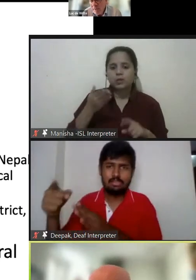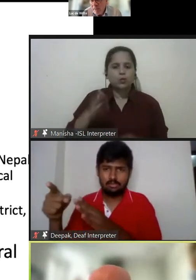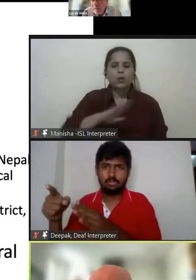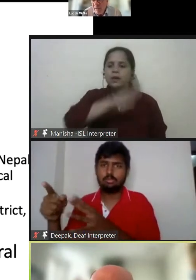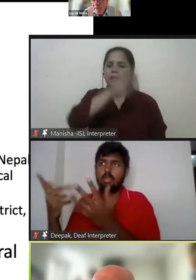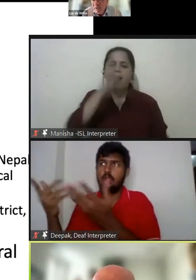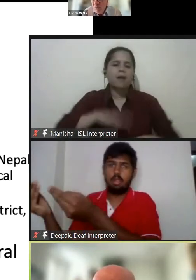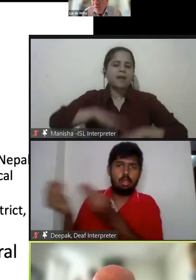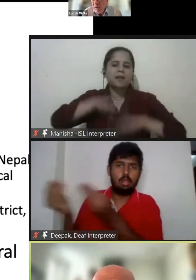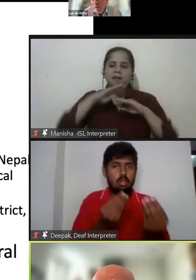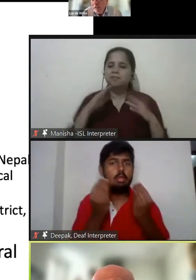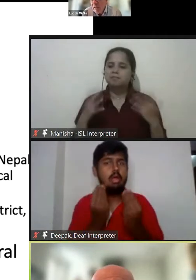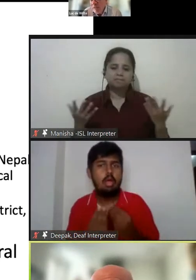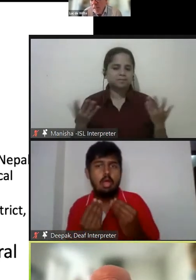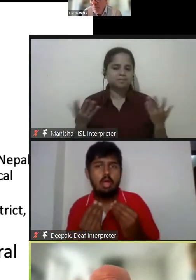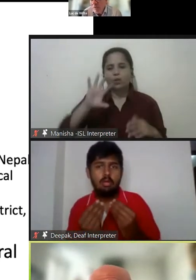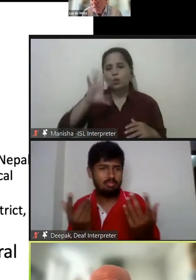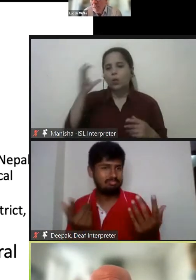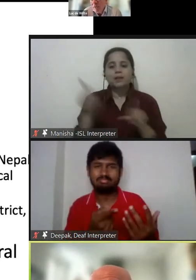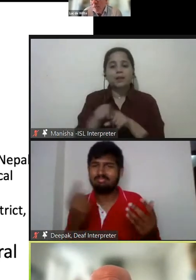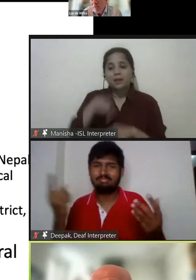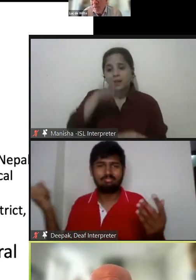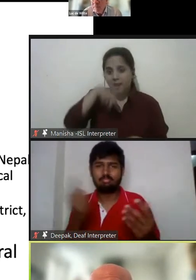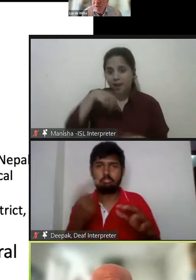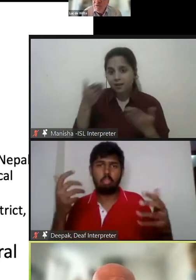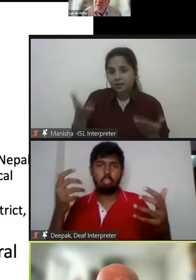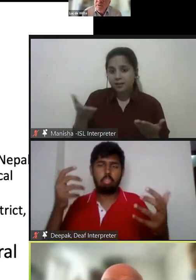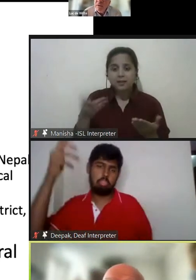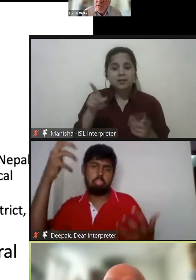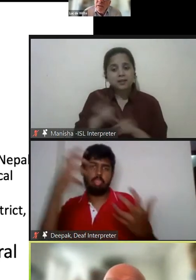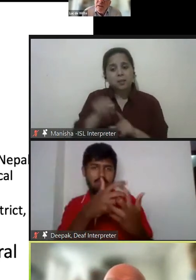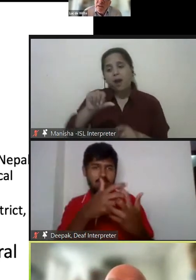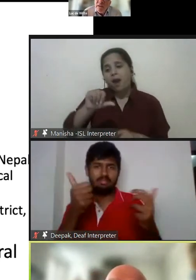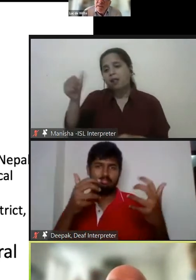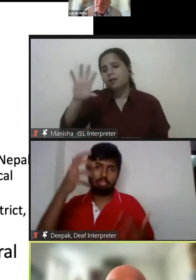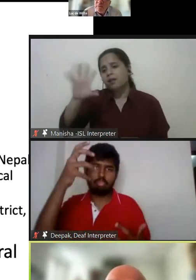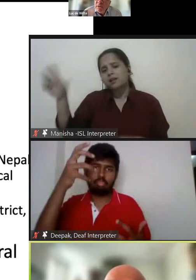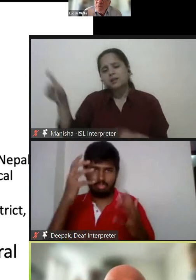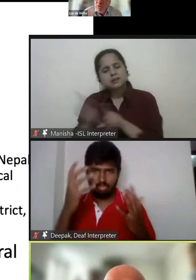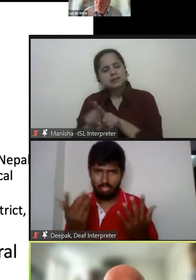enough in a country like India, but also the other countries I mentioned,